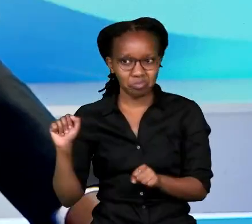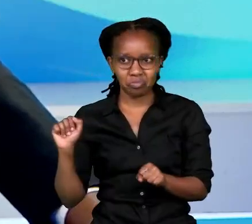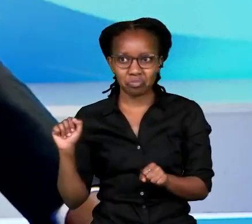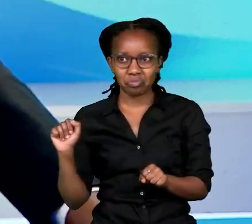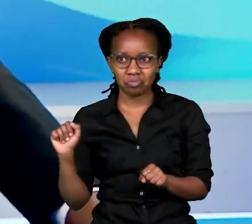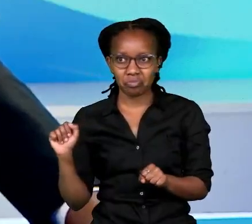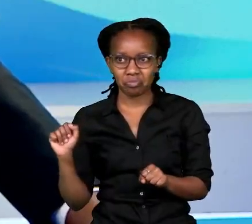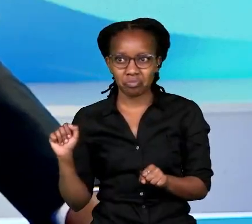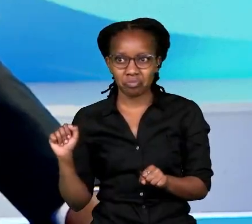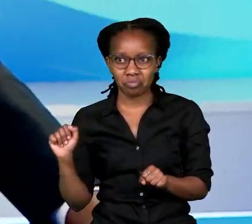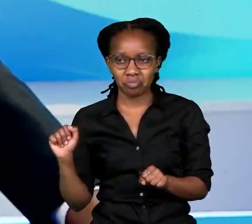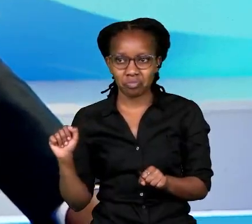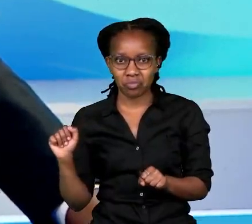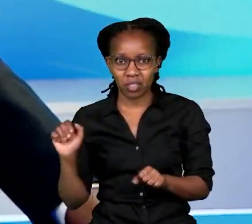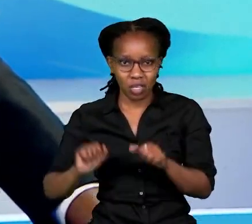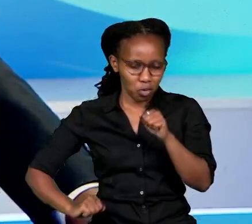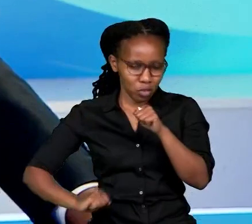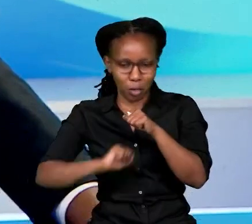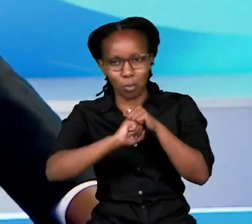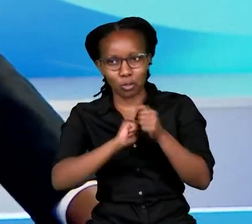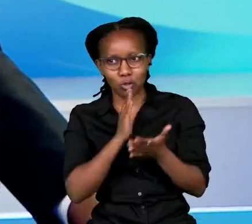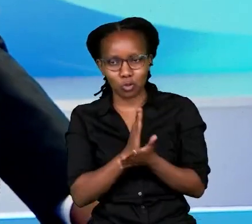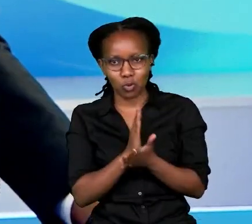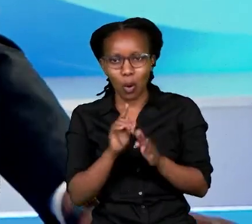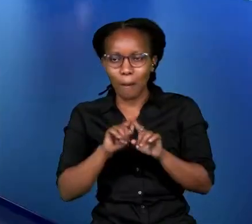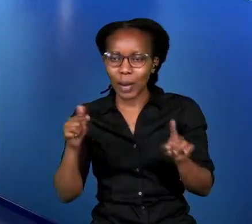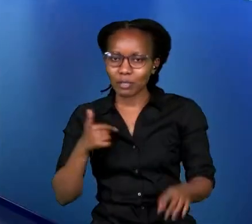He's being supported in this studio. But ask you this,